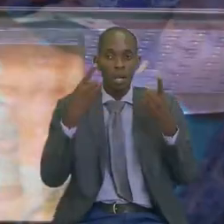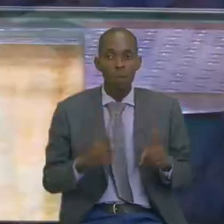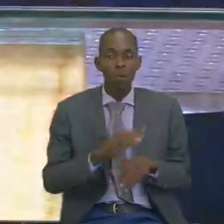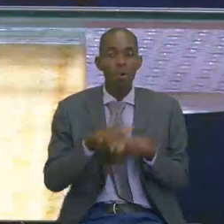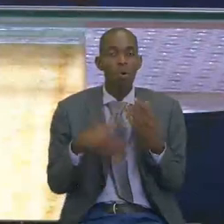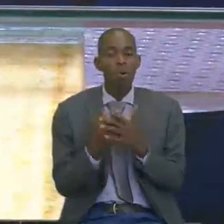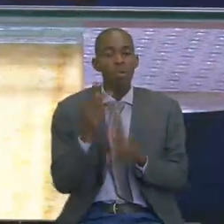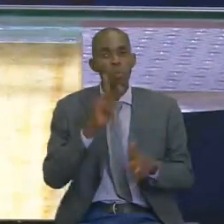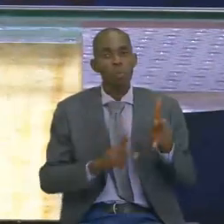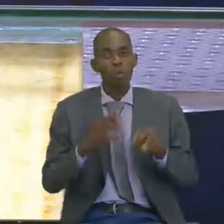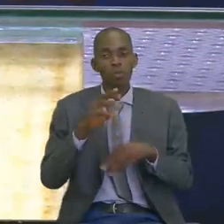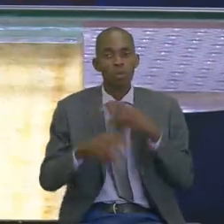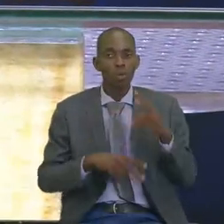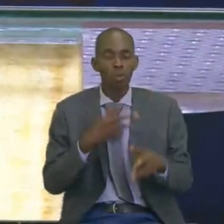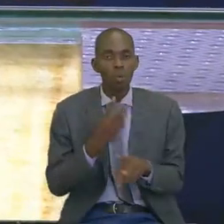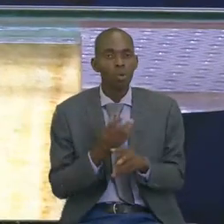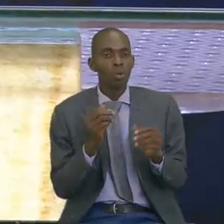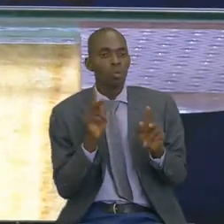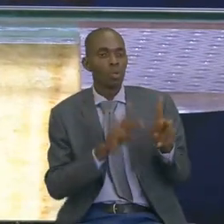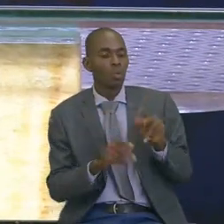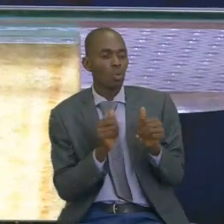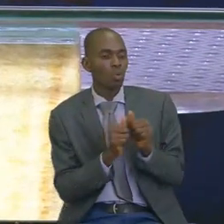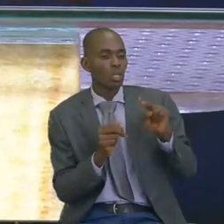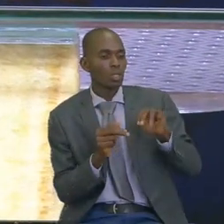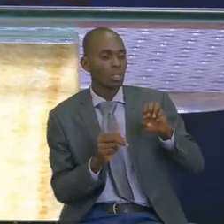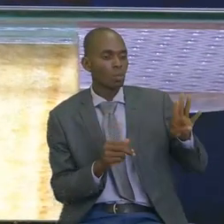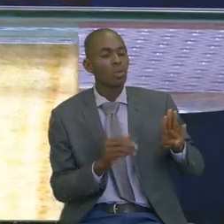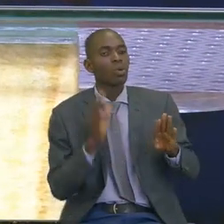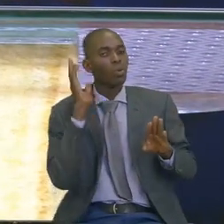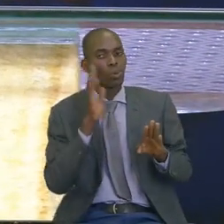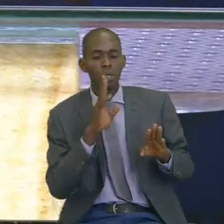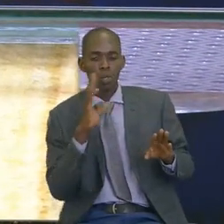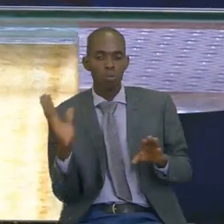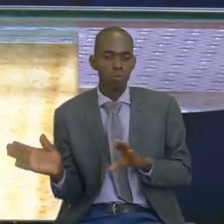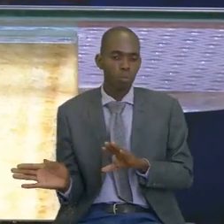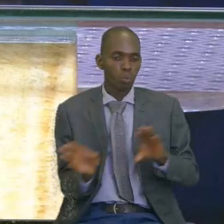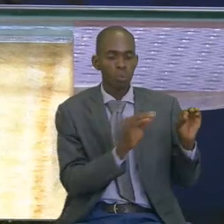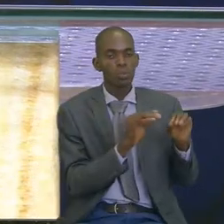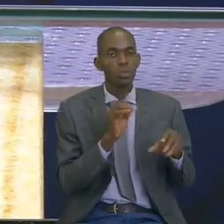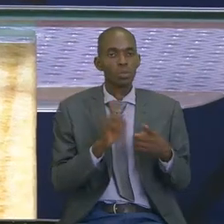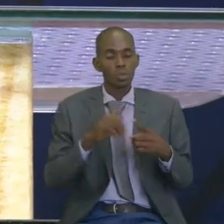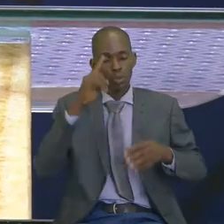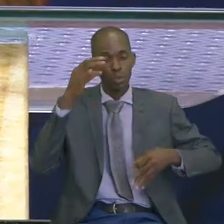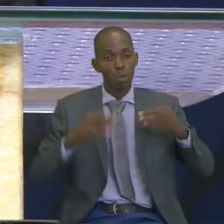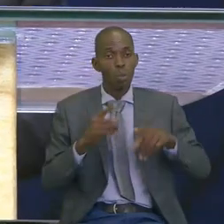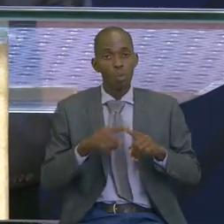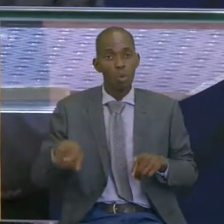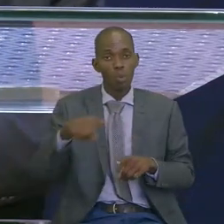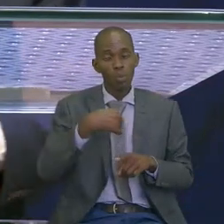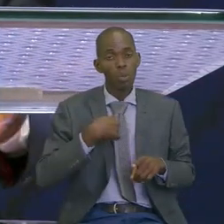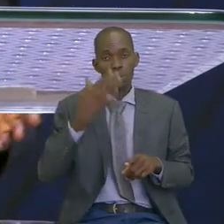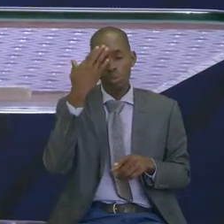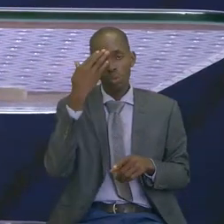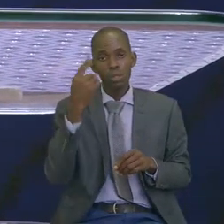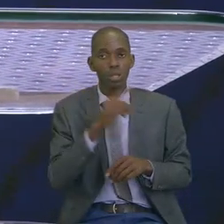of the world, along with Nebuchadnezzar and others, they'll be blown off into judgment. But those who know the Lord and love the